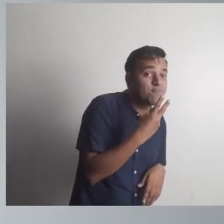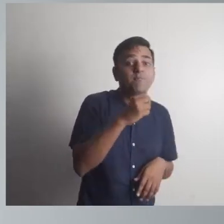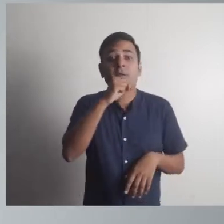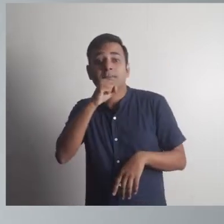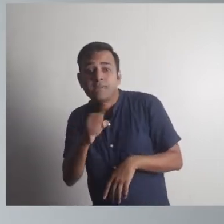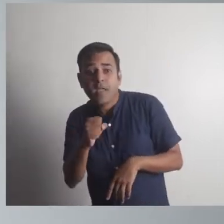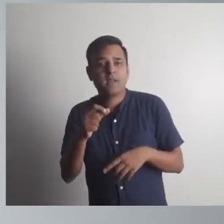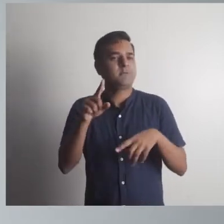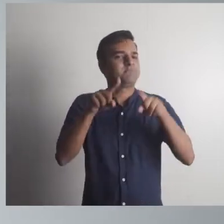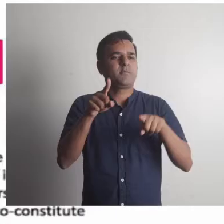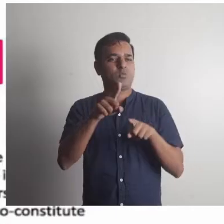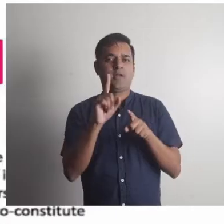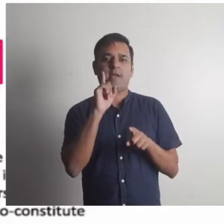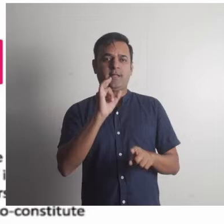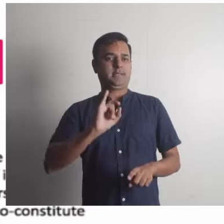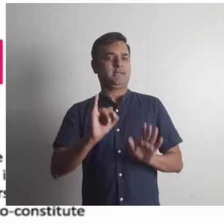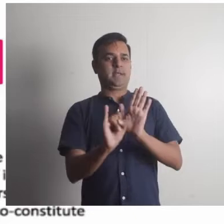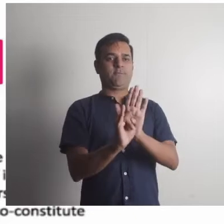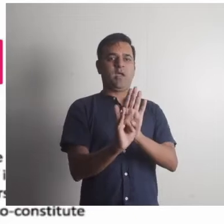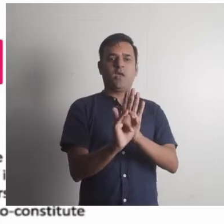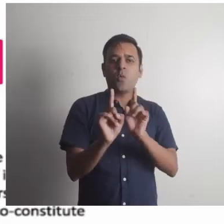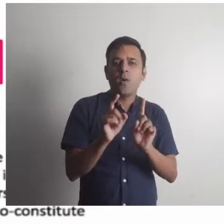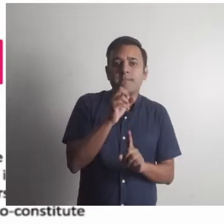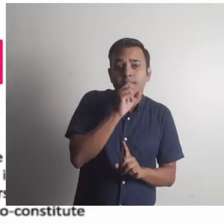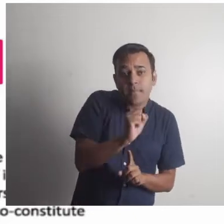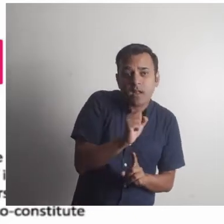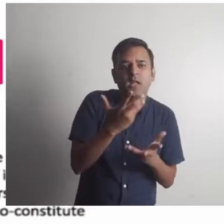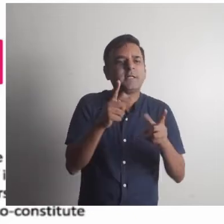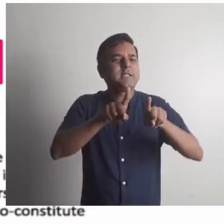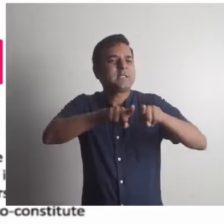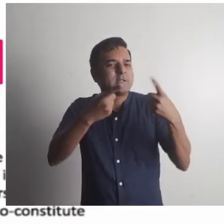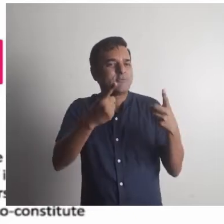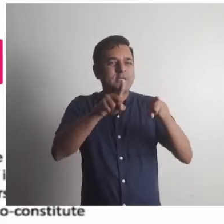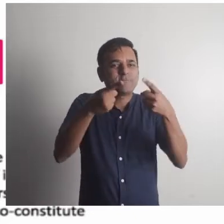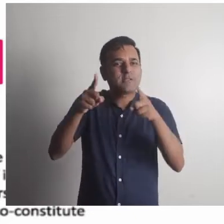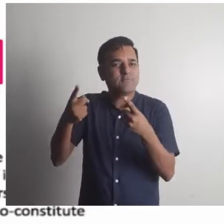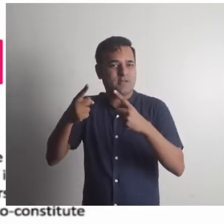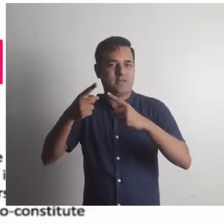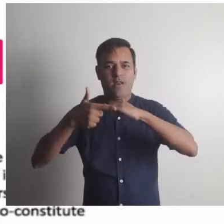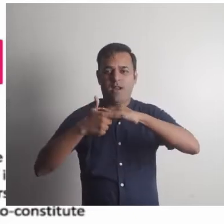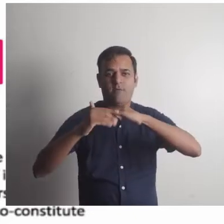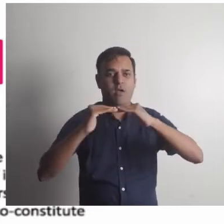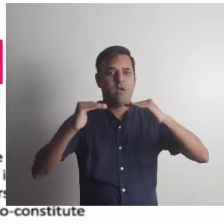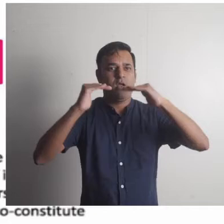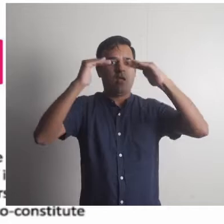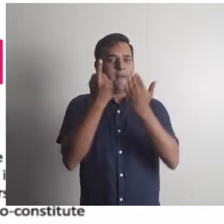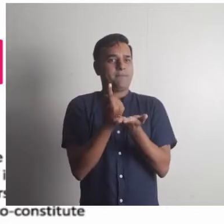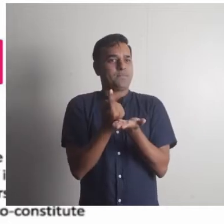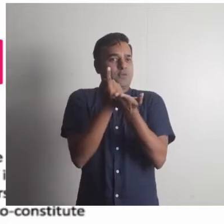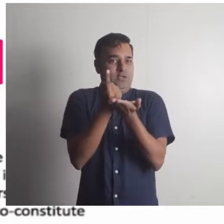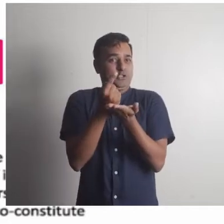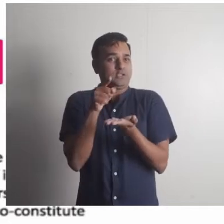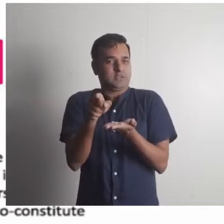privileges. Then you look at the bottom, you can see the same thing, non-white or racialized classes, whether we call someone